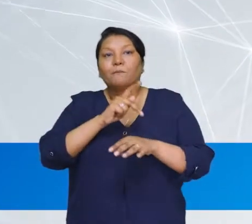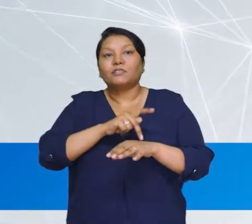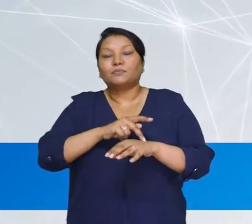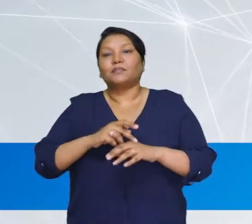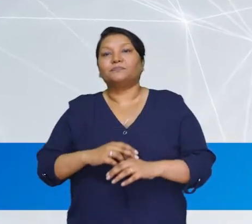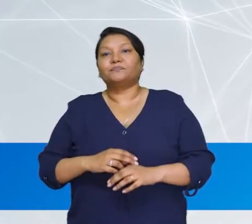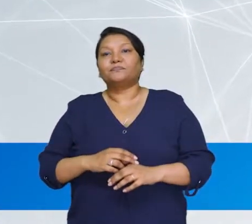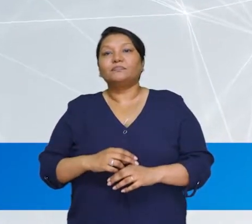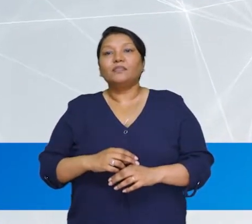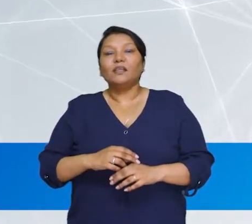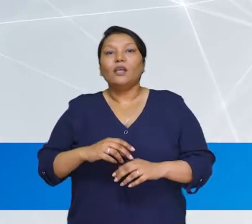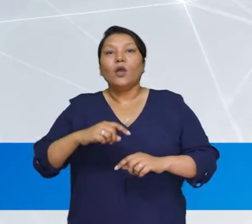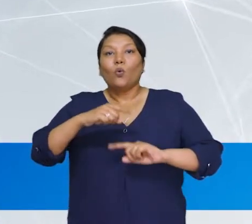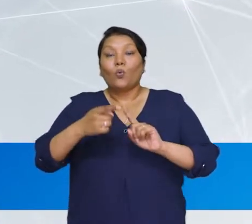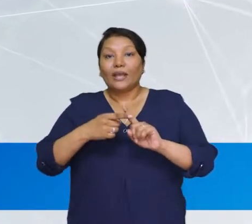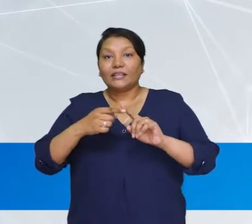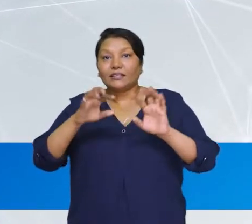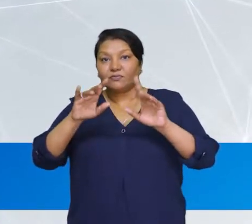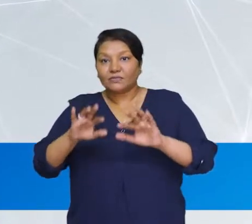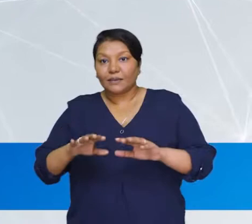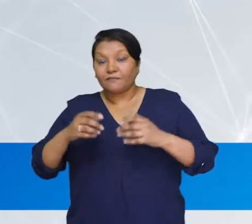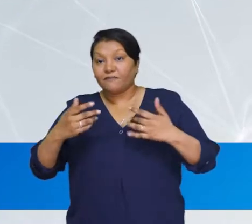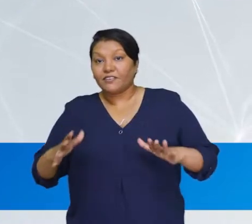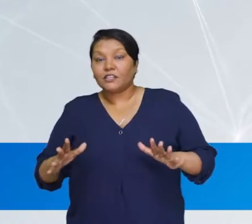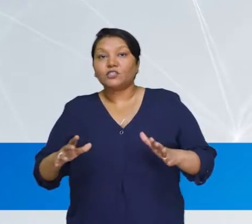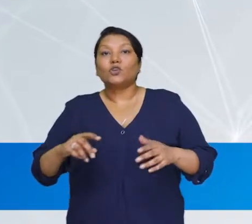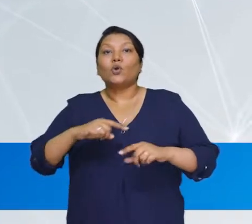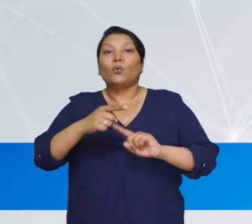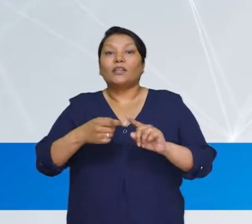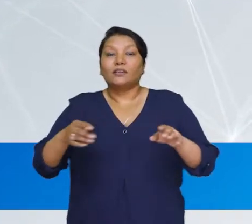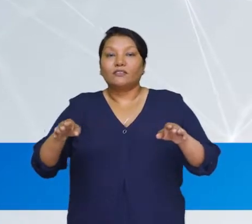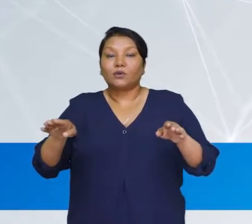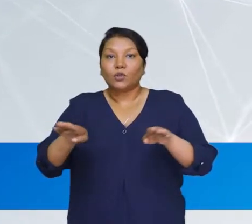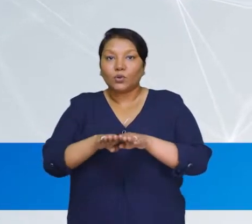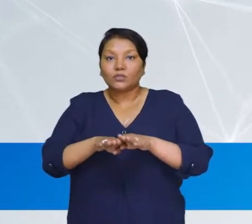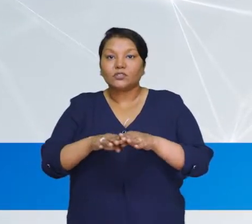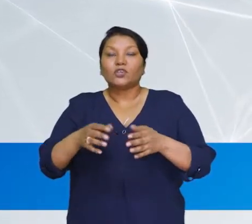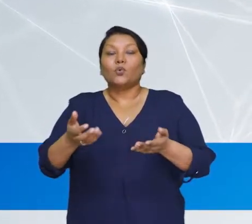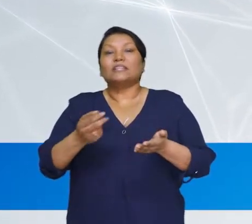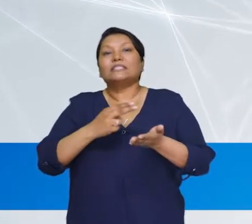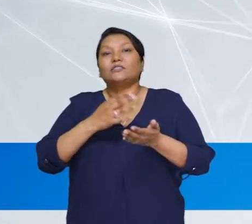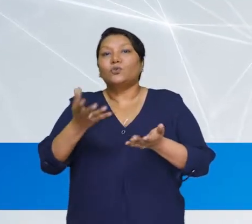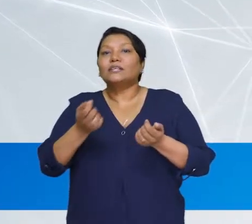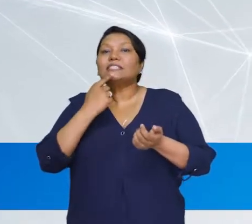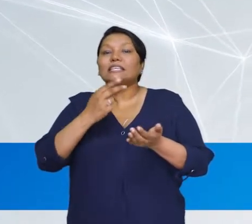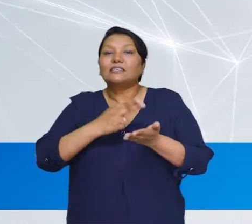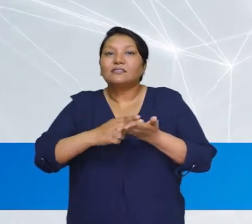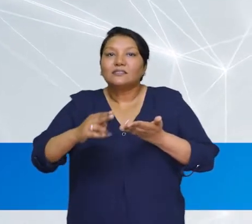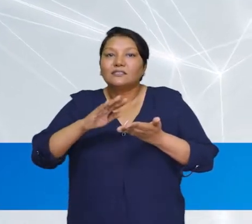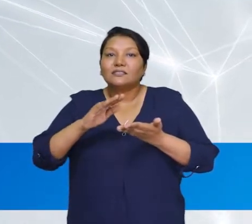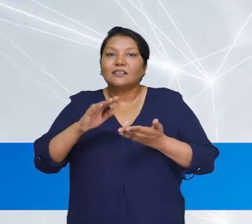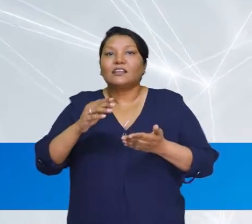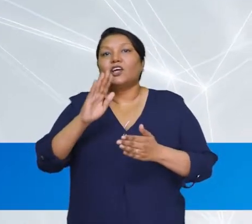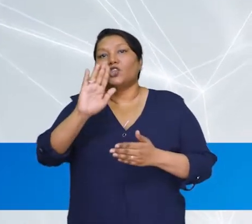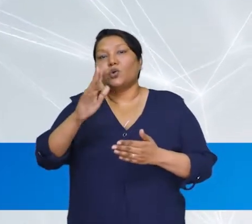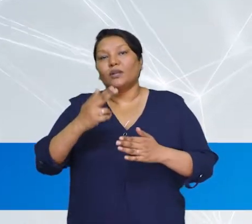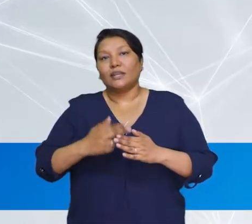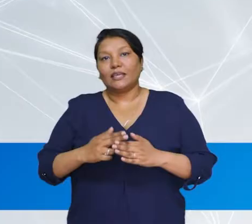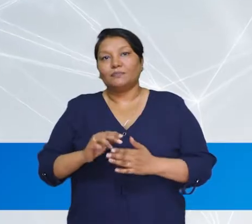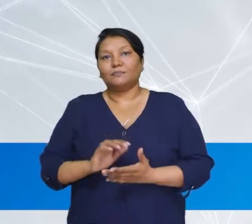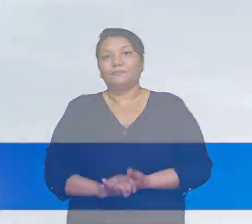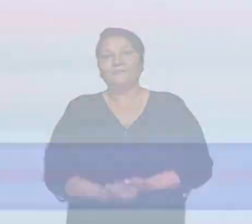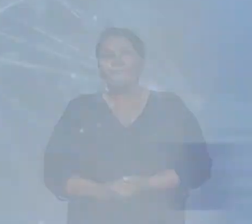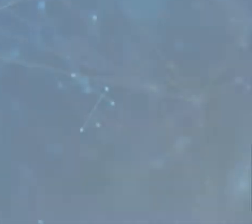Principal. Ending your email is also important to include your name, and you will want to use closing words such as regards